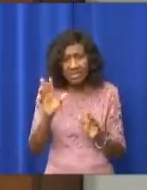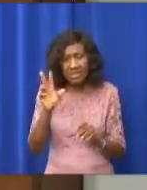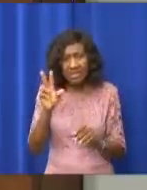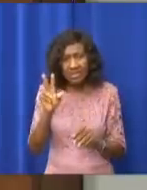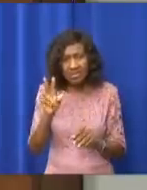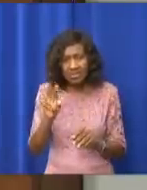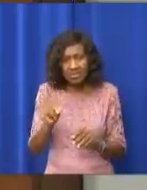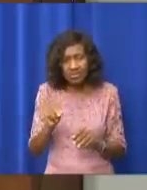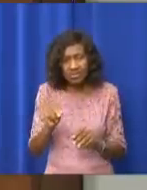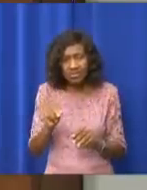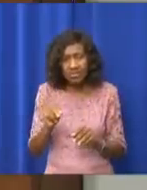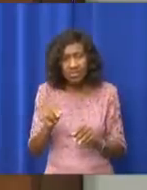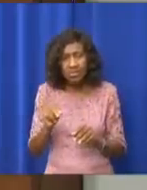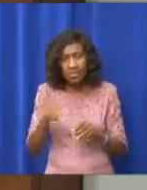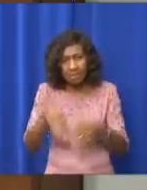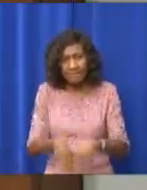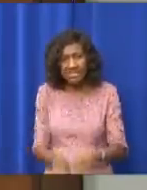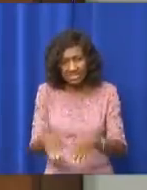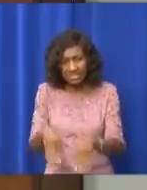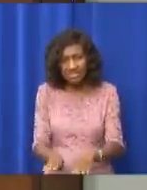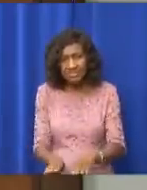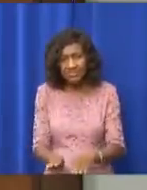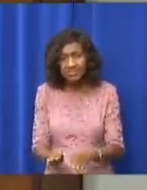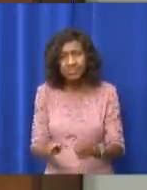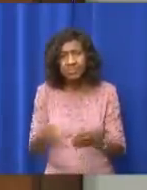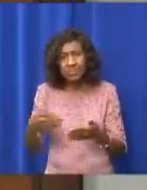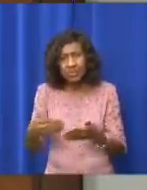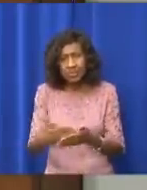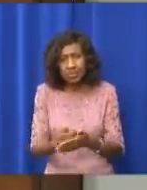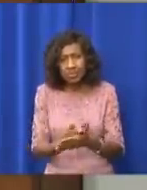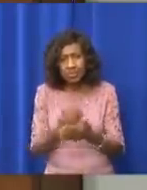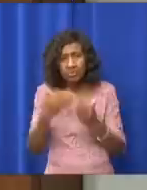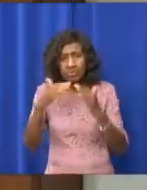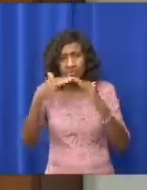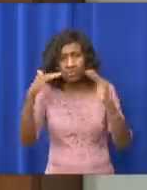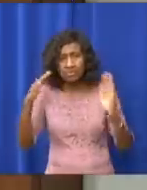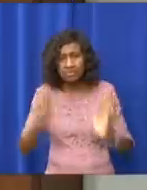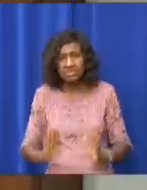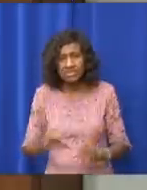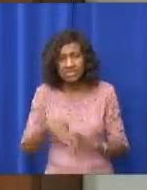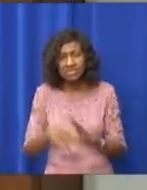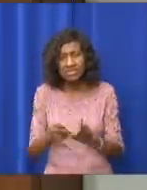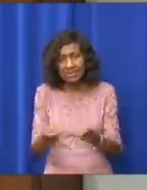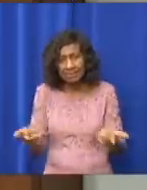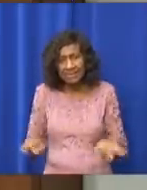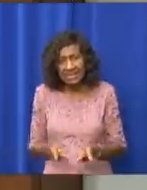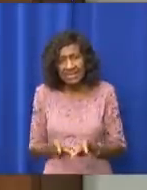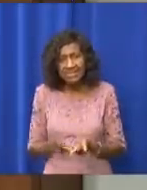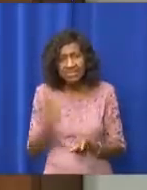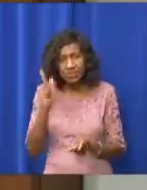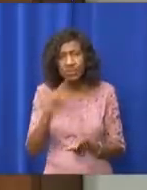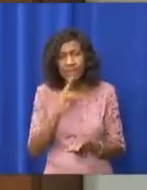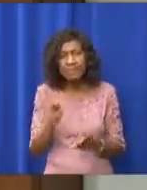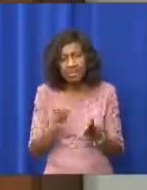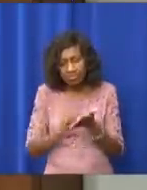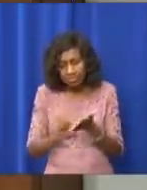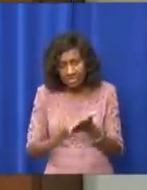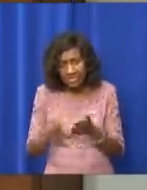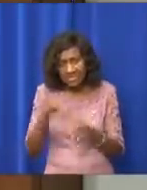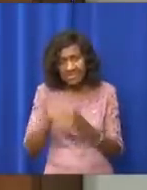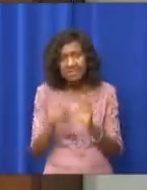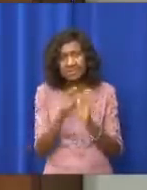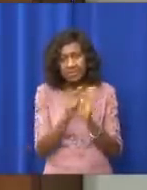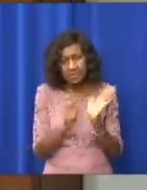access to public beaches. And new shelter-in-place regulations will be gazetted later this evening. Take